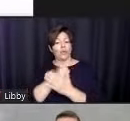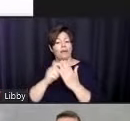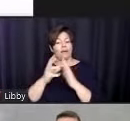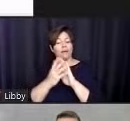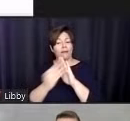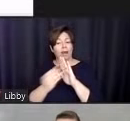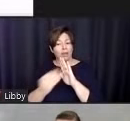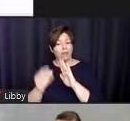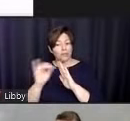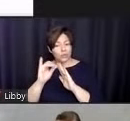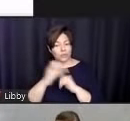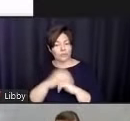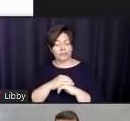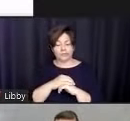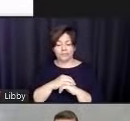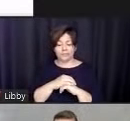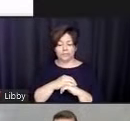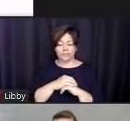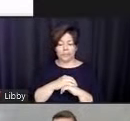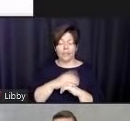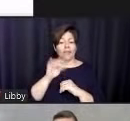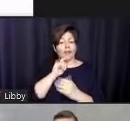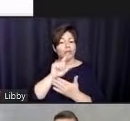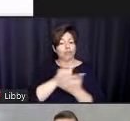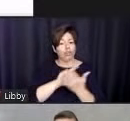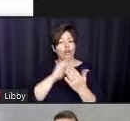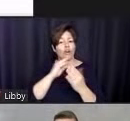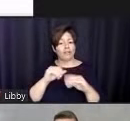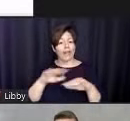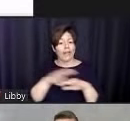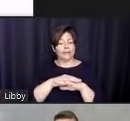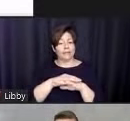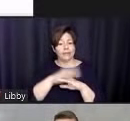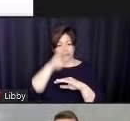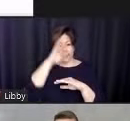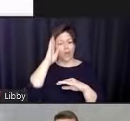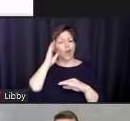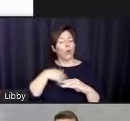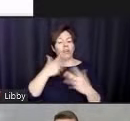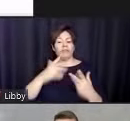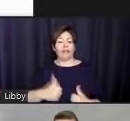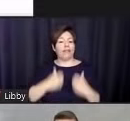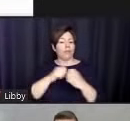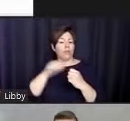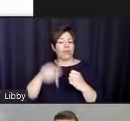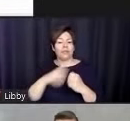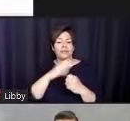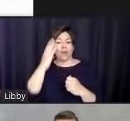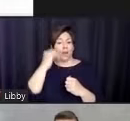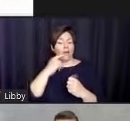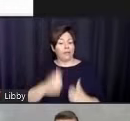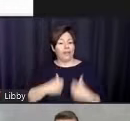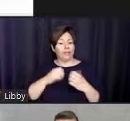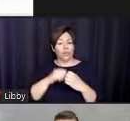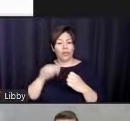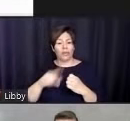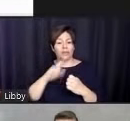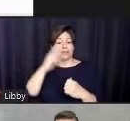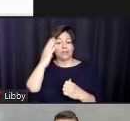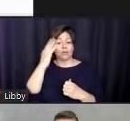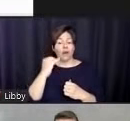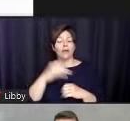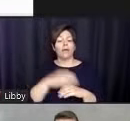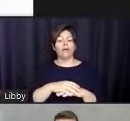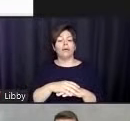Children. That was the law of the land. So we've been living with this. And why I've been living with this is,